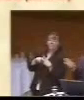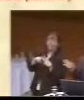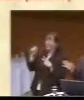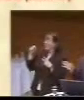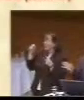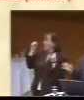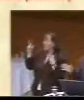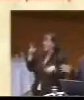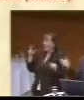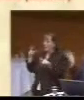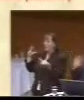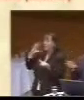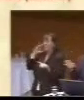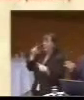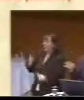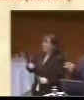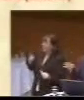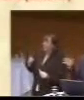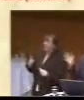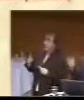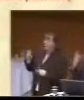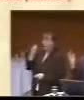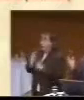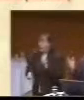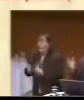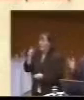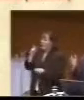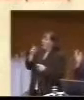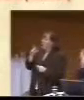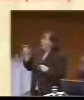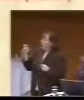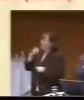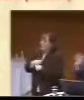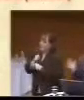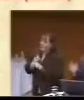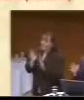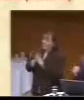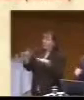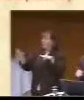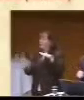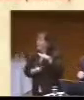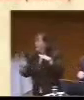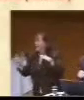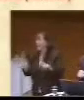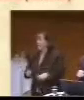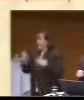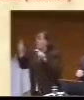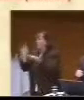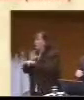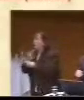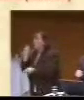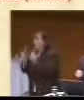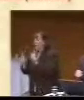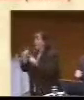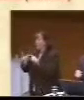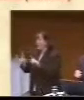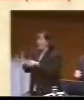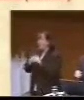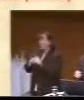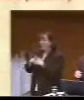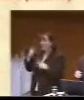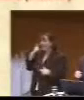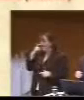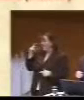So lots of you know you've had to remake books, scan them, and do all that kind of stuff. Starting December